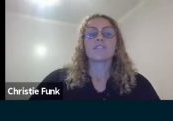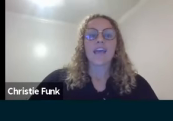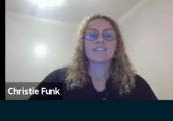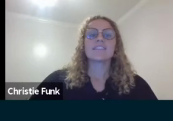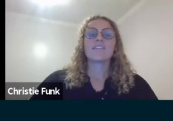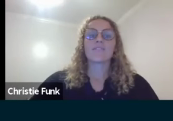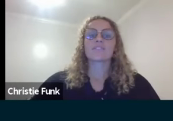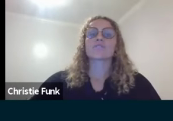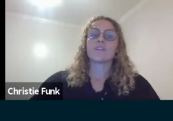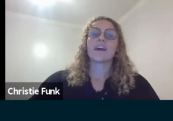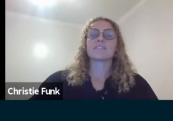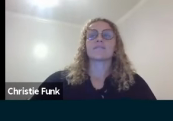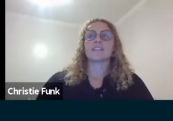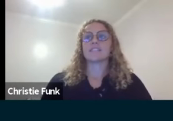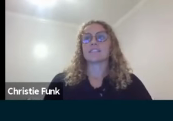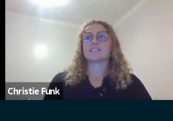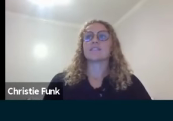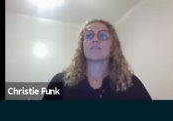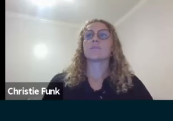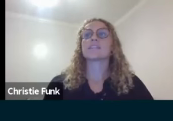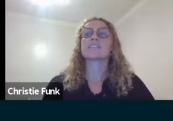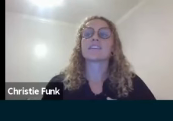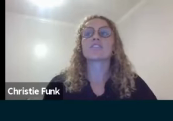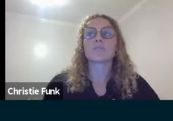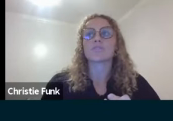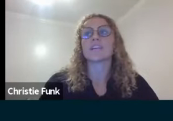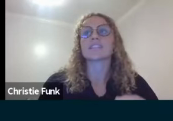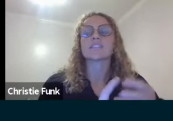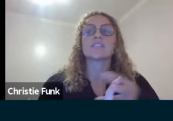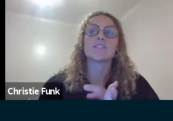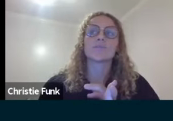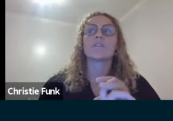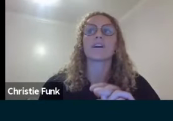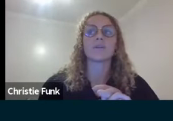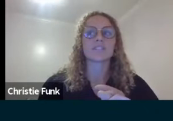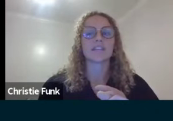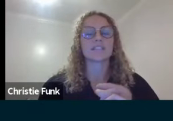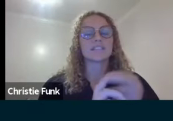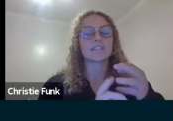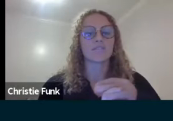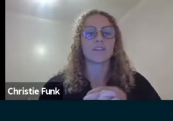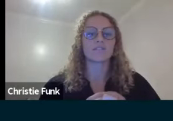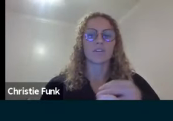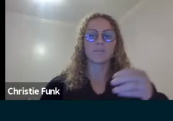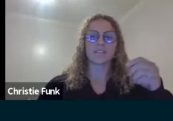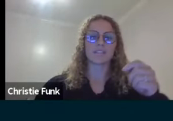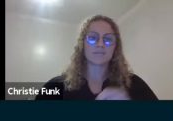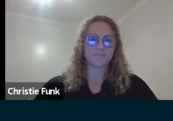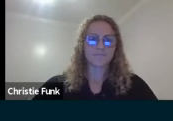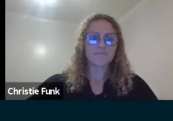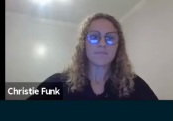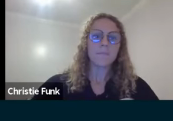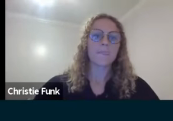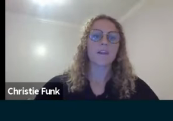Now, also, NASA offers three kinds of licenses: one, standard commercial license; two, evaluation license; and three, startup